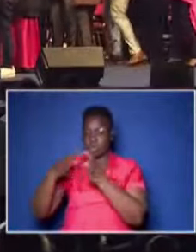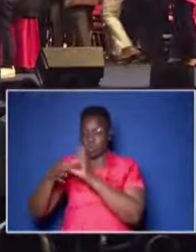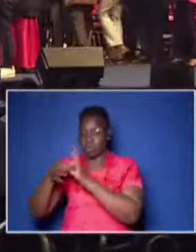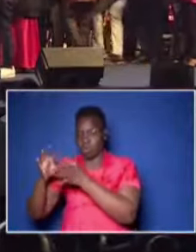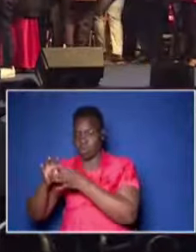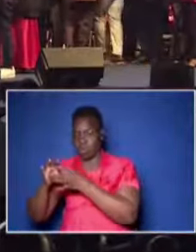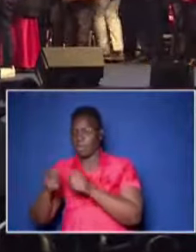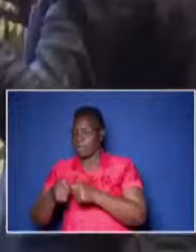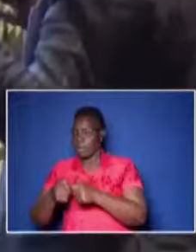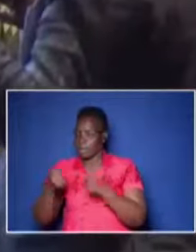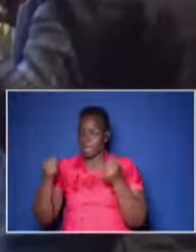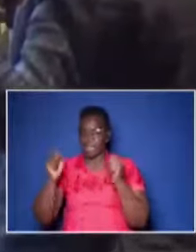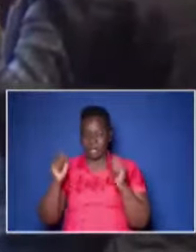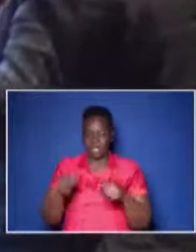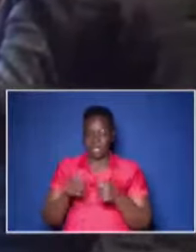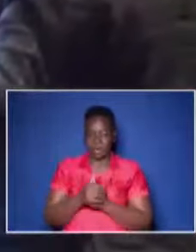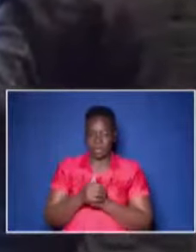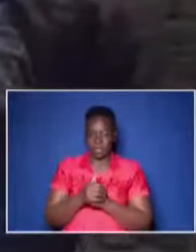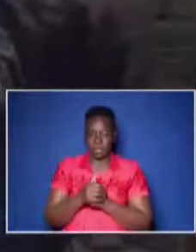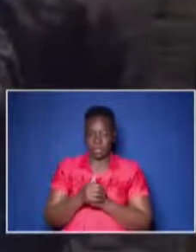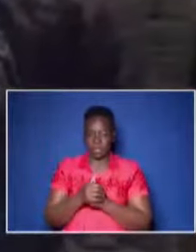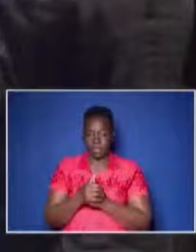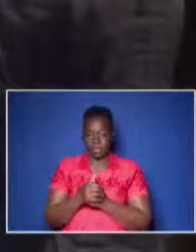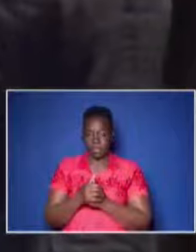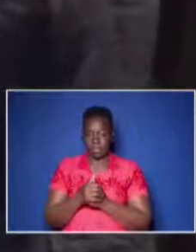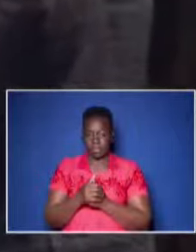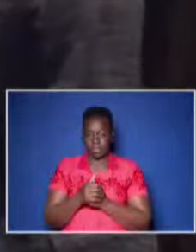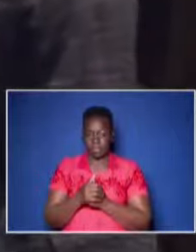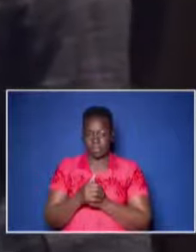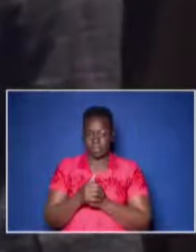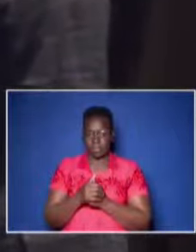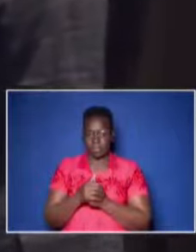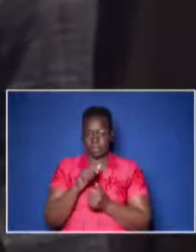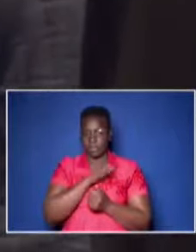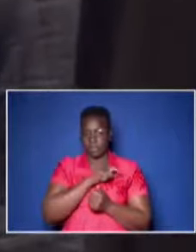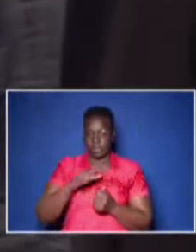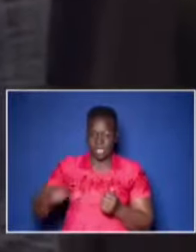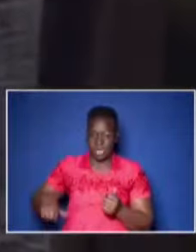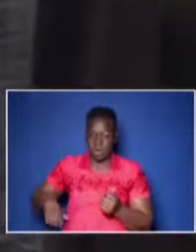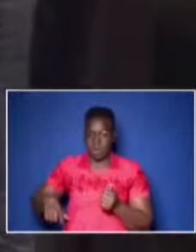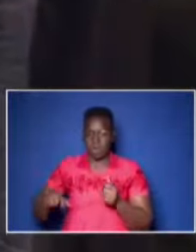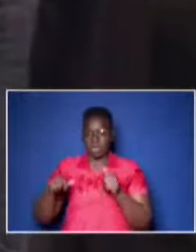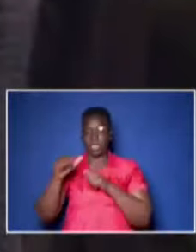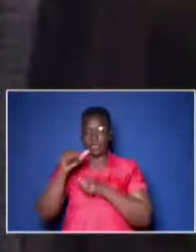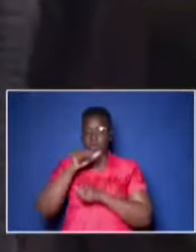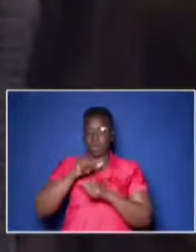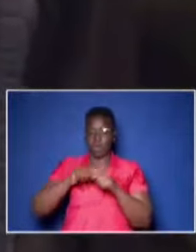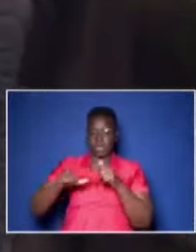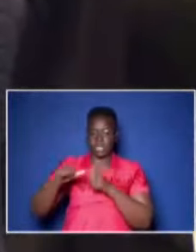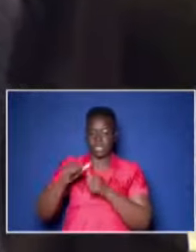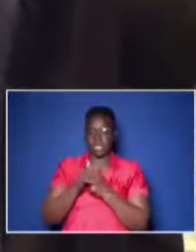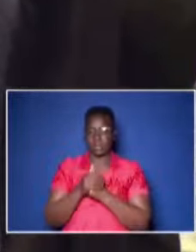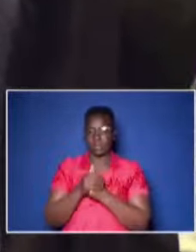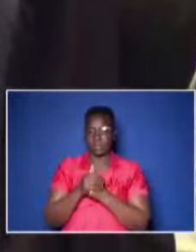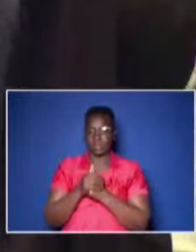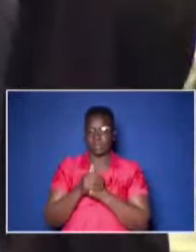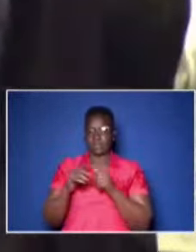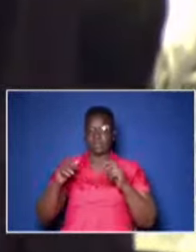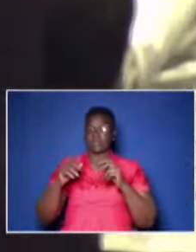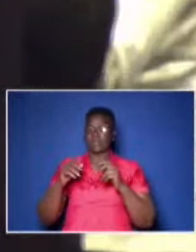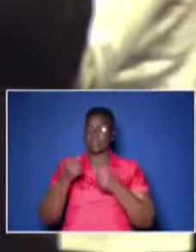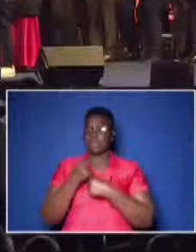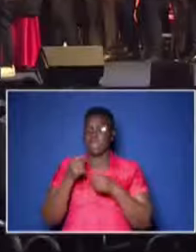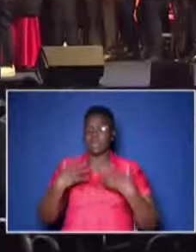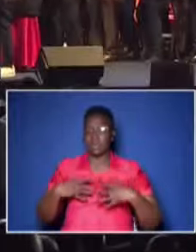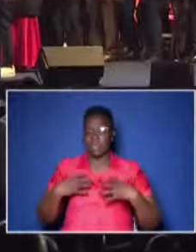bondage watch you watch you the anointing of the Lord sets the captiv